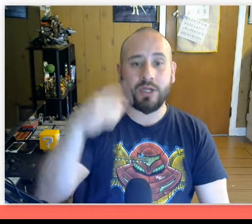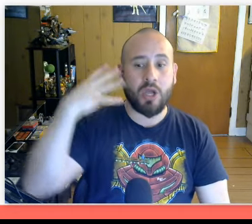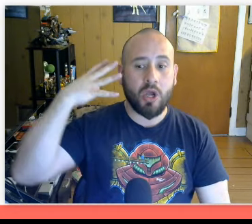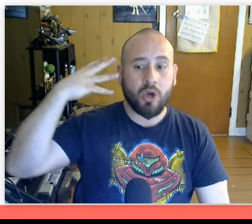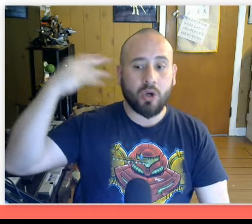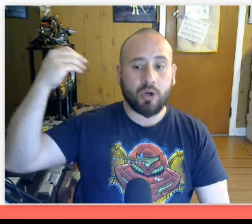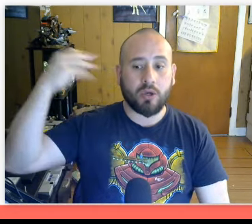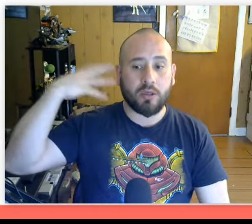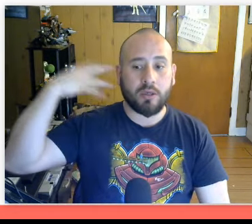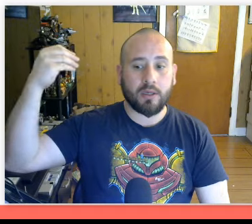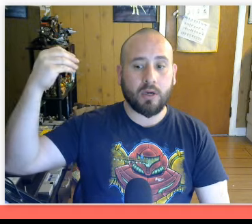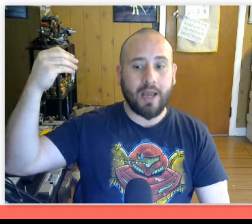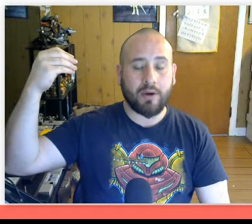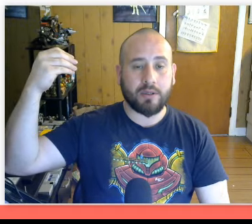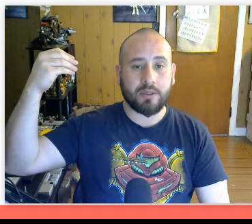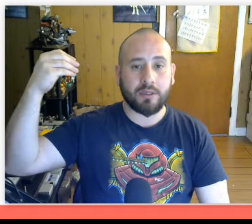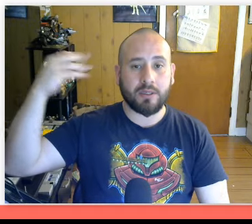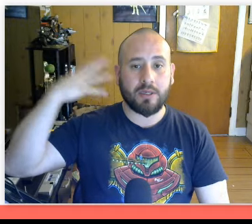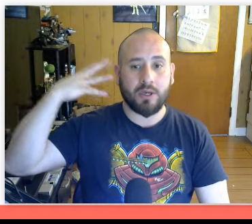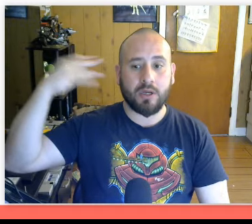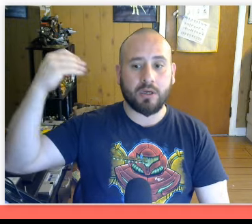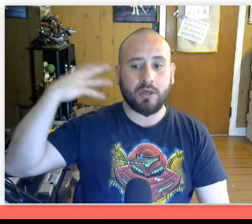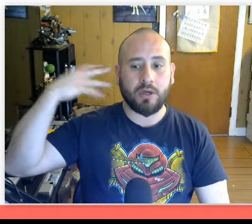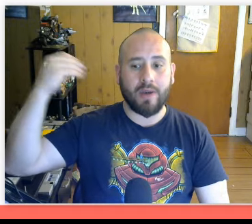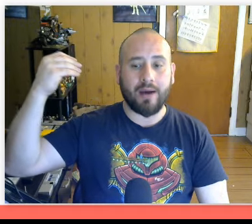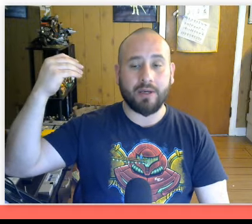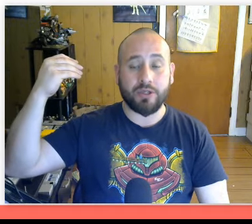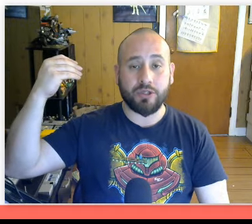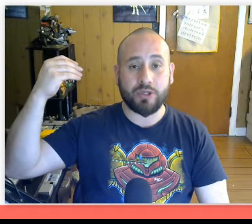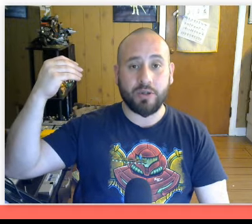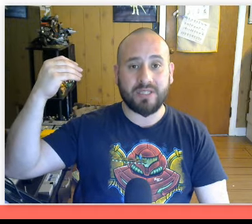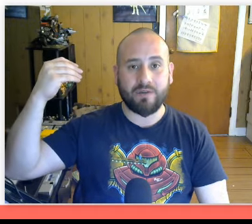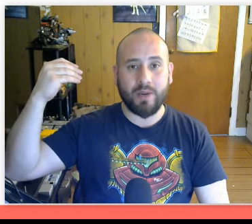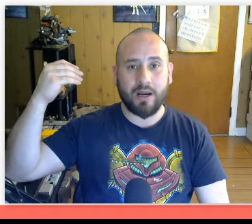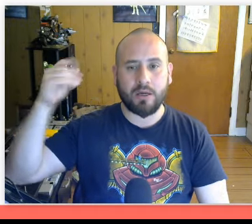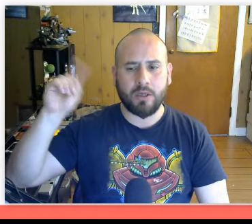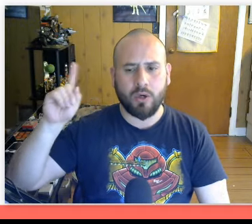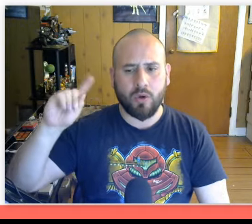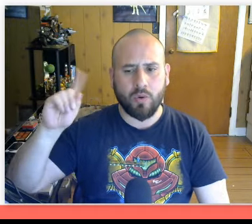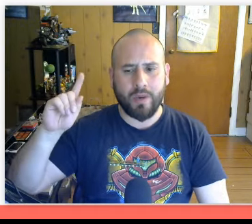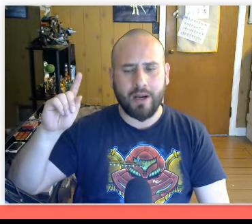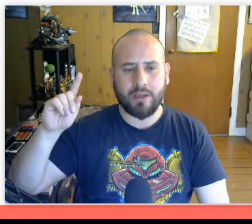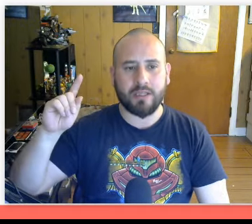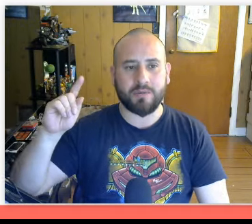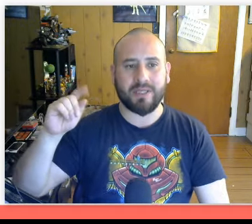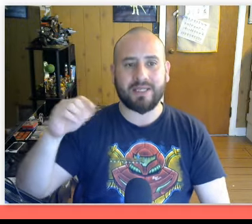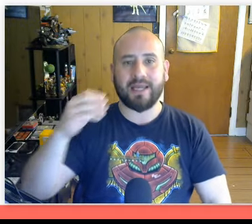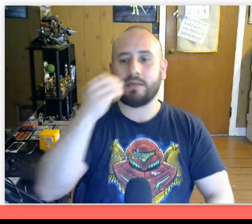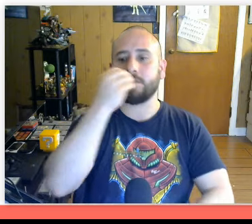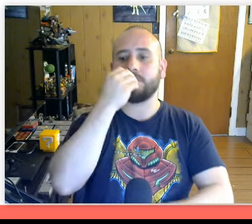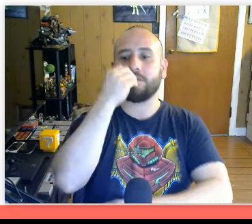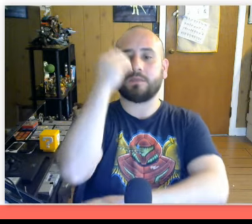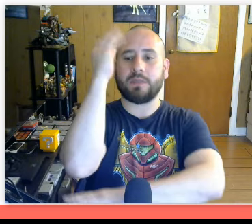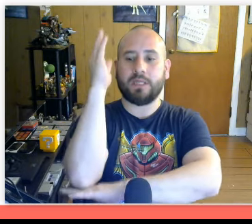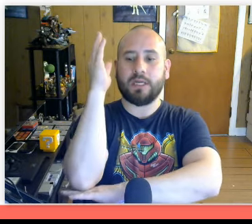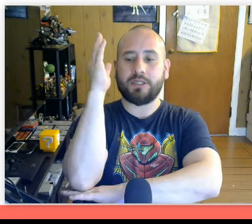out. Go out. Go out. And you should know the sign for where. Where? Let's put that